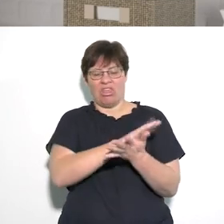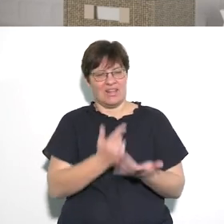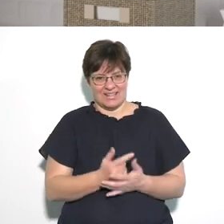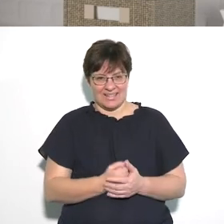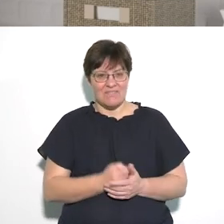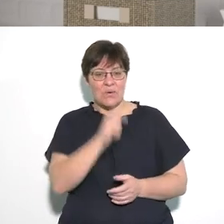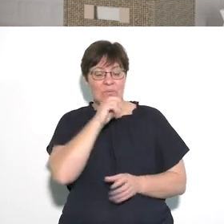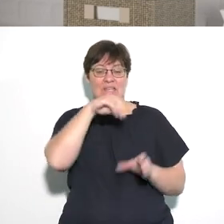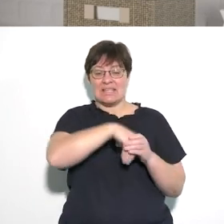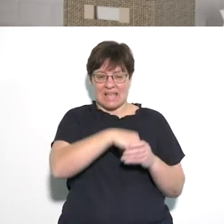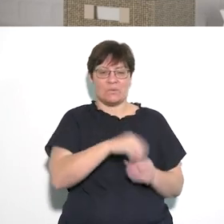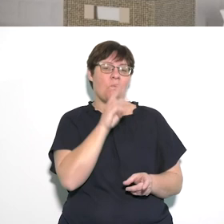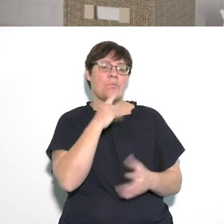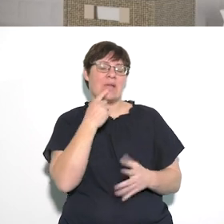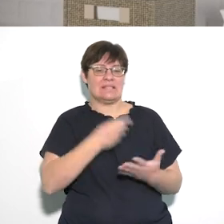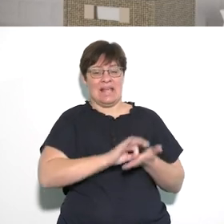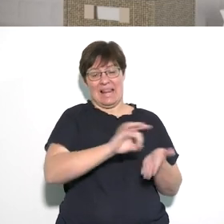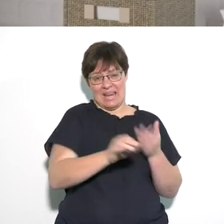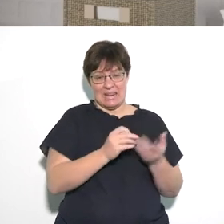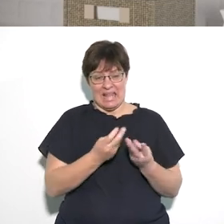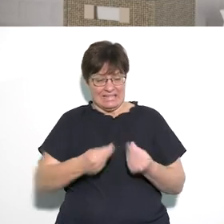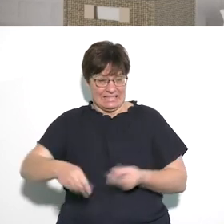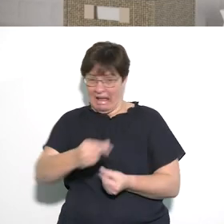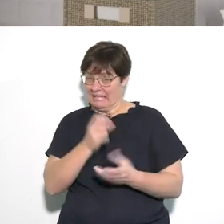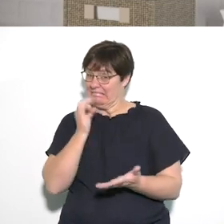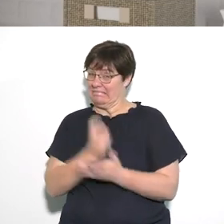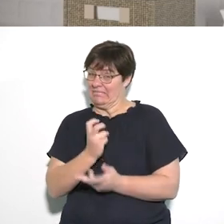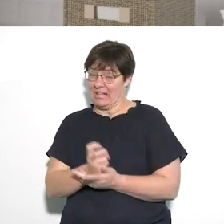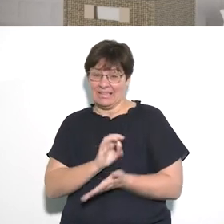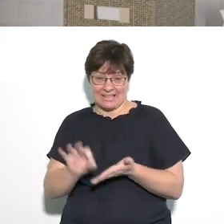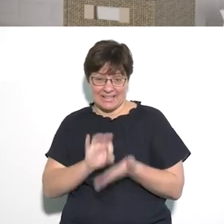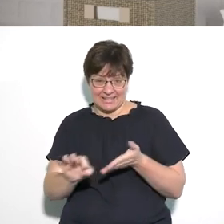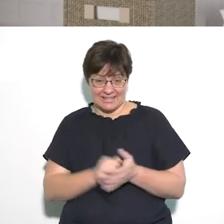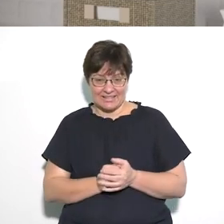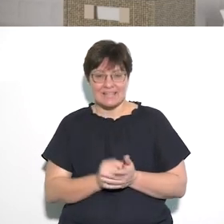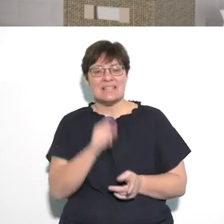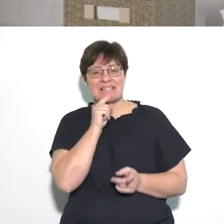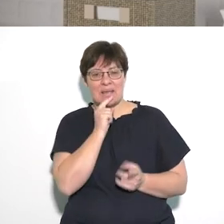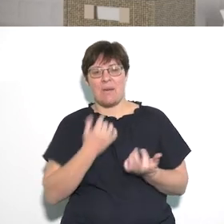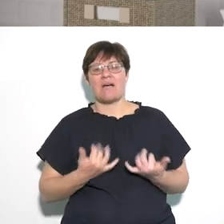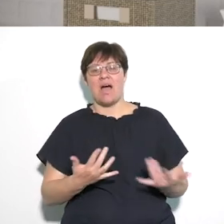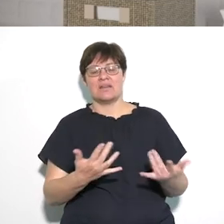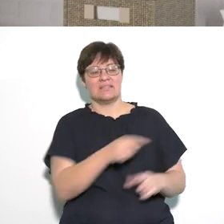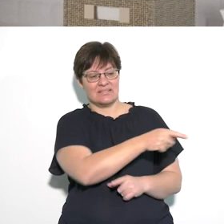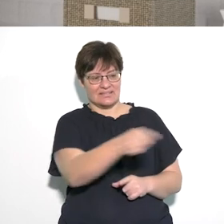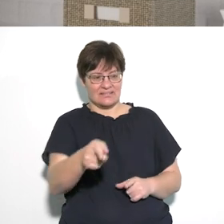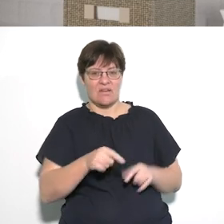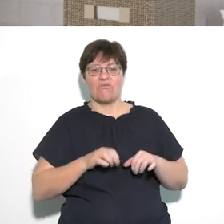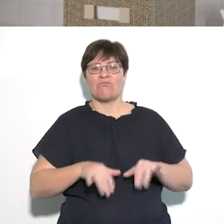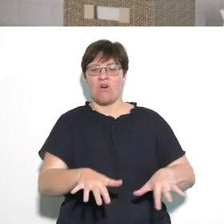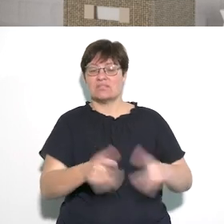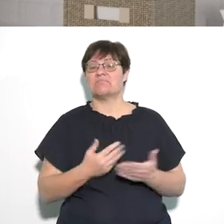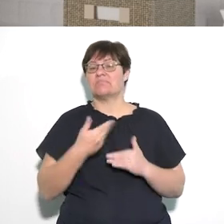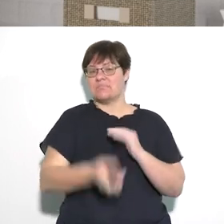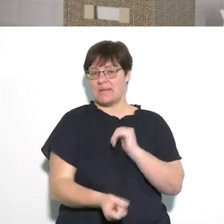mess if you're using this inside, which you could do. And it also is good for the garden if you pour it out on the